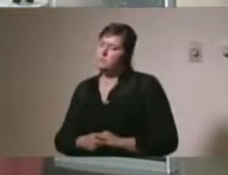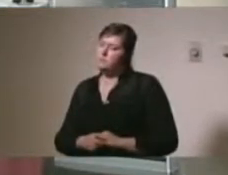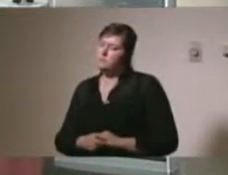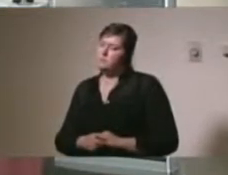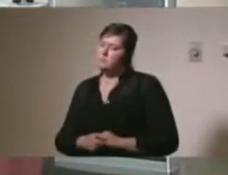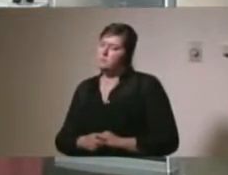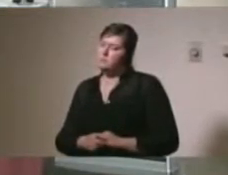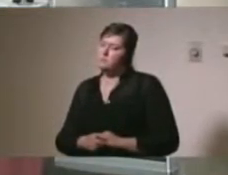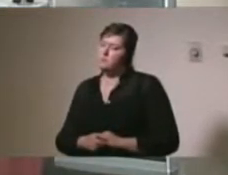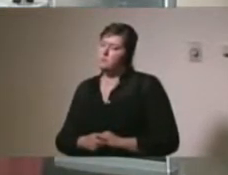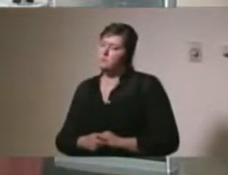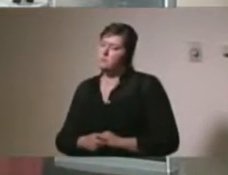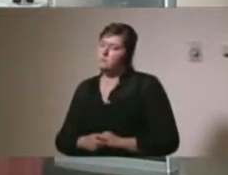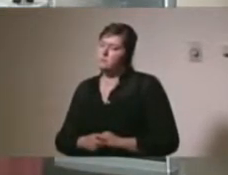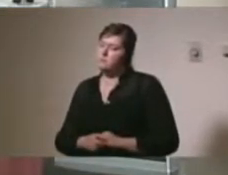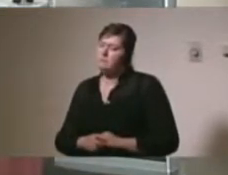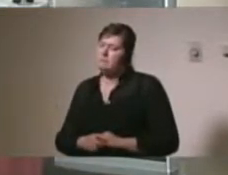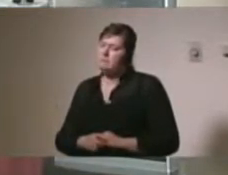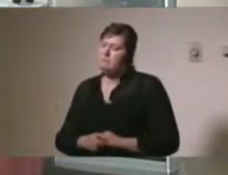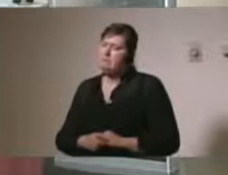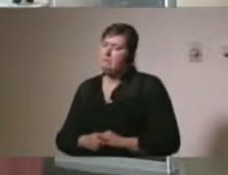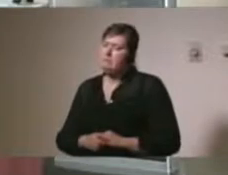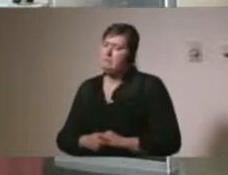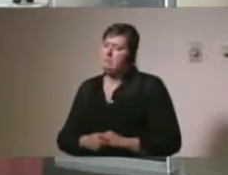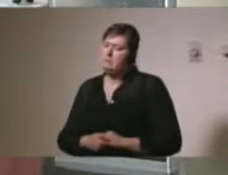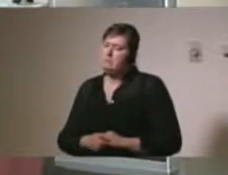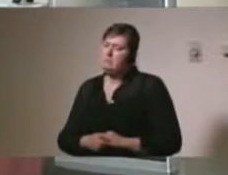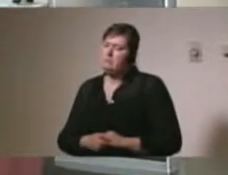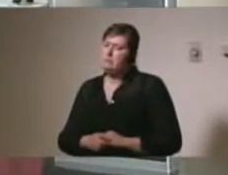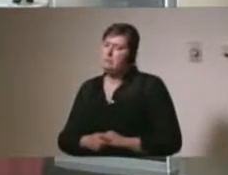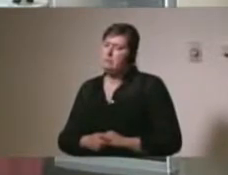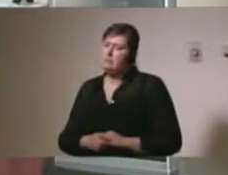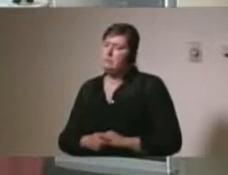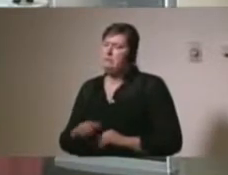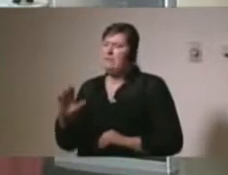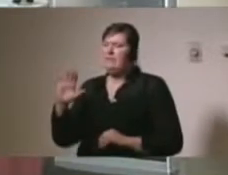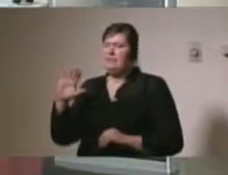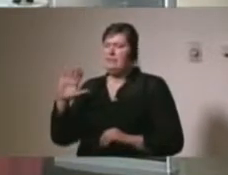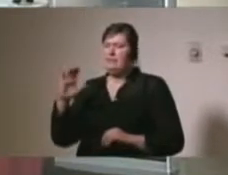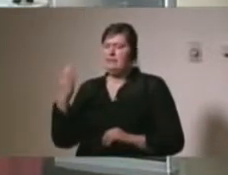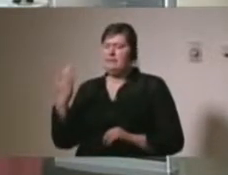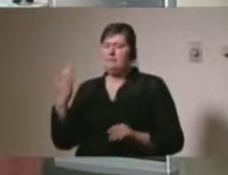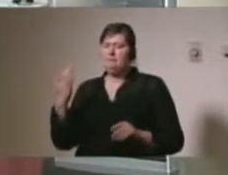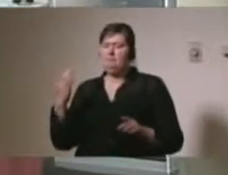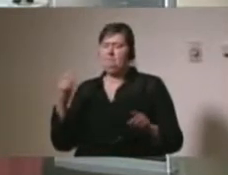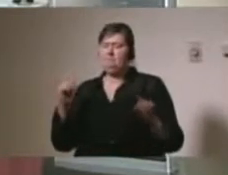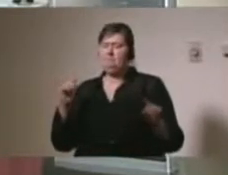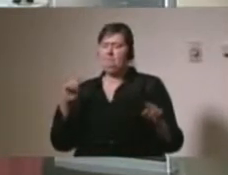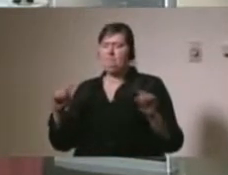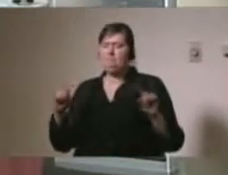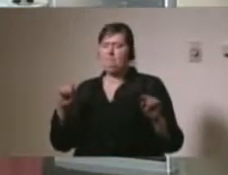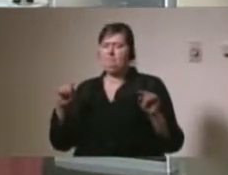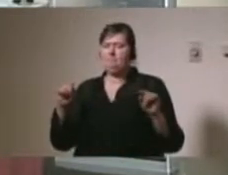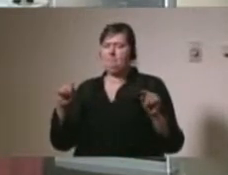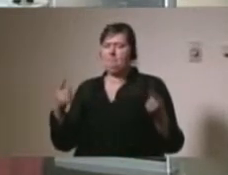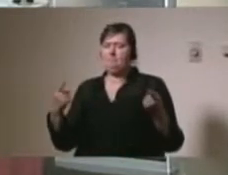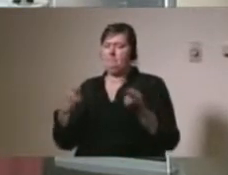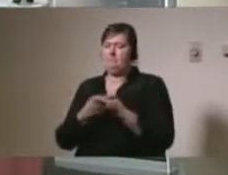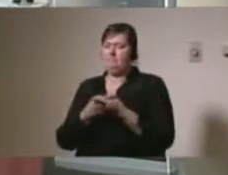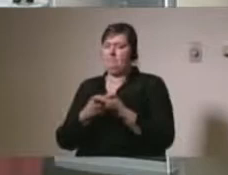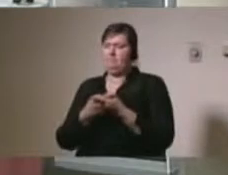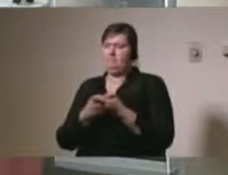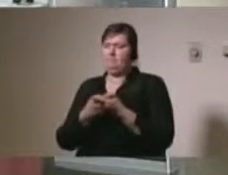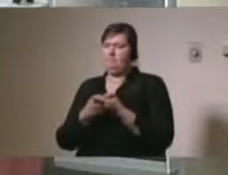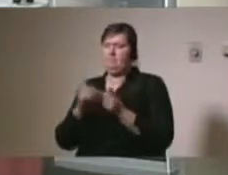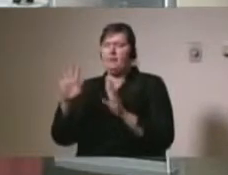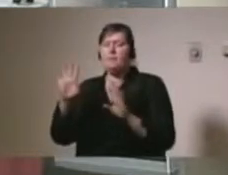I'll use the word contradiction, because people want to do the work. For instance, in terms of what you call the commercials, they